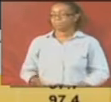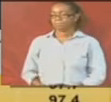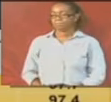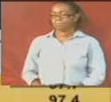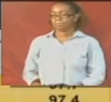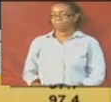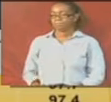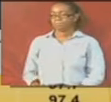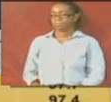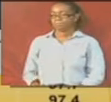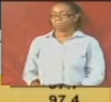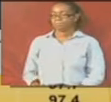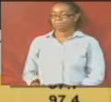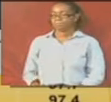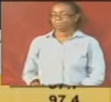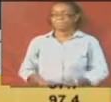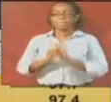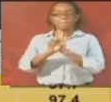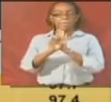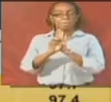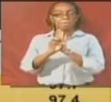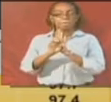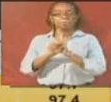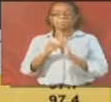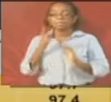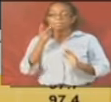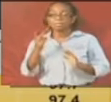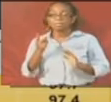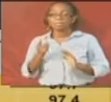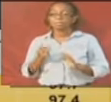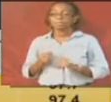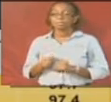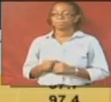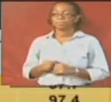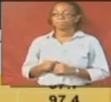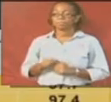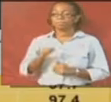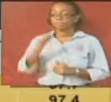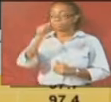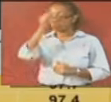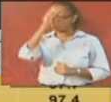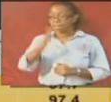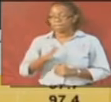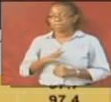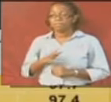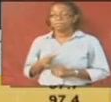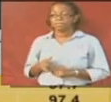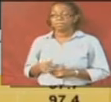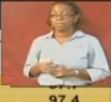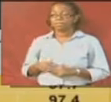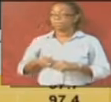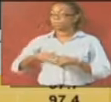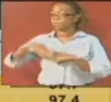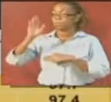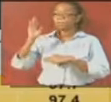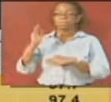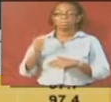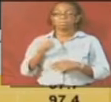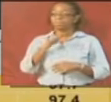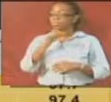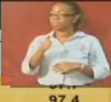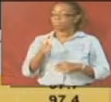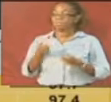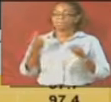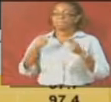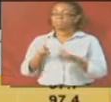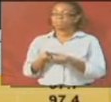specifically items 8 to 14, men showed significantly less agreement. So we may need to reach out to